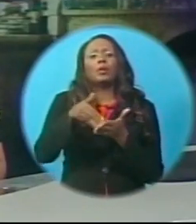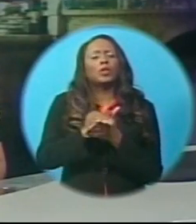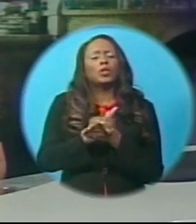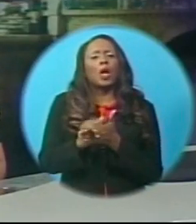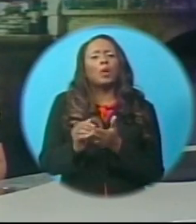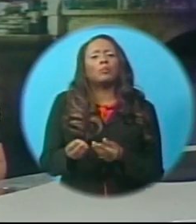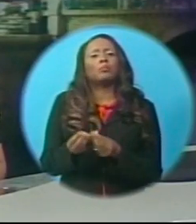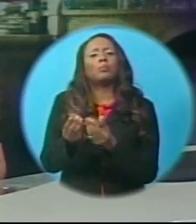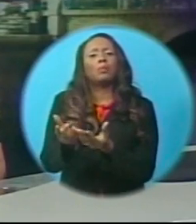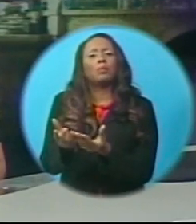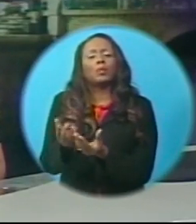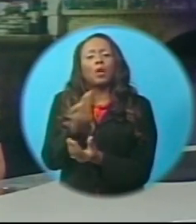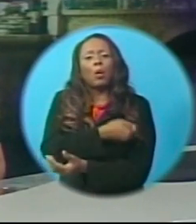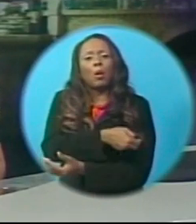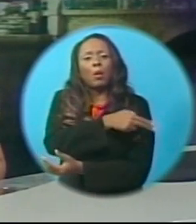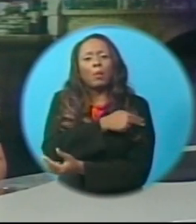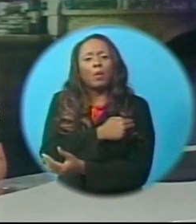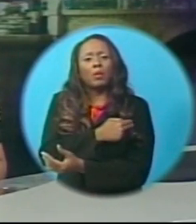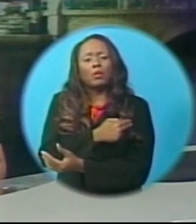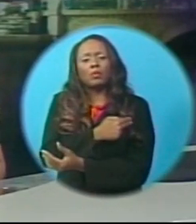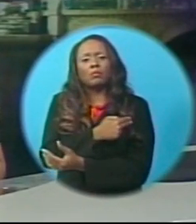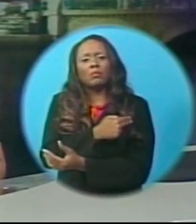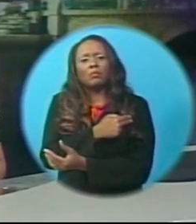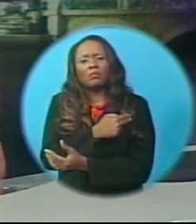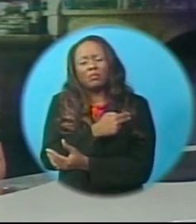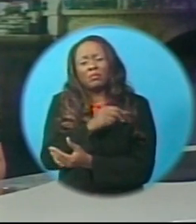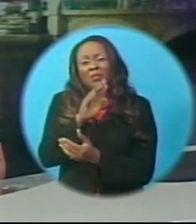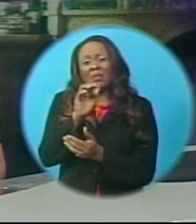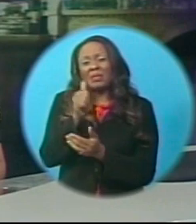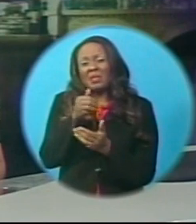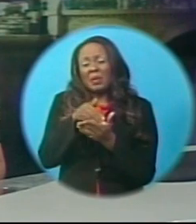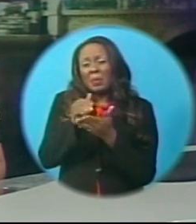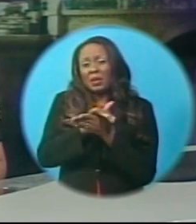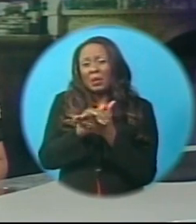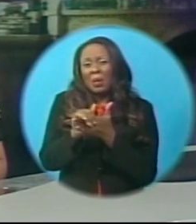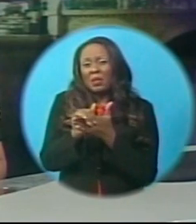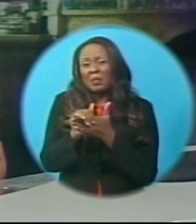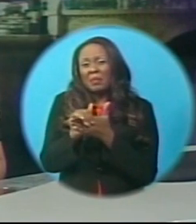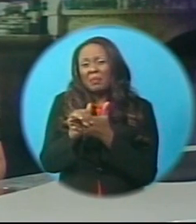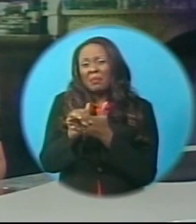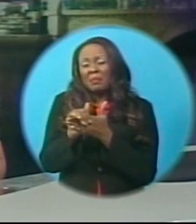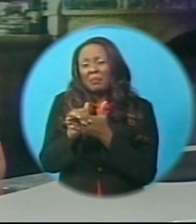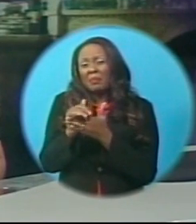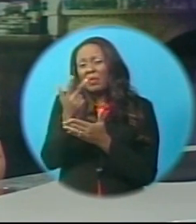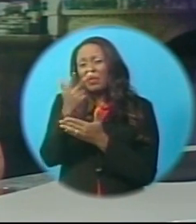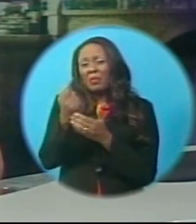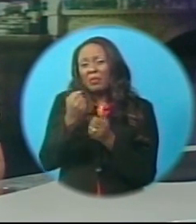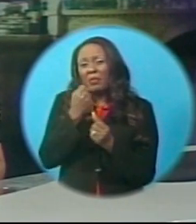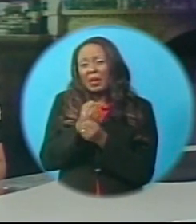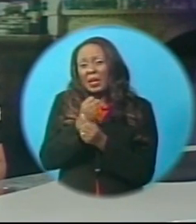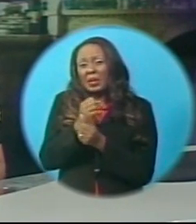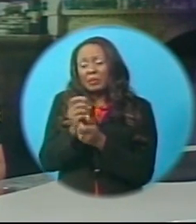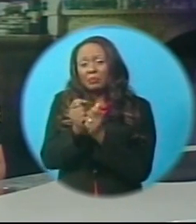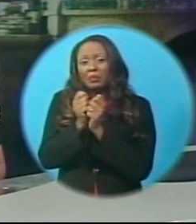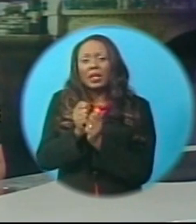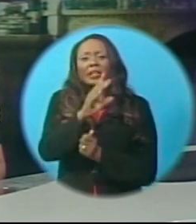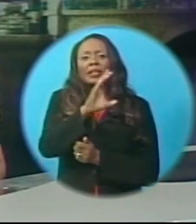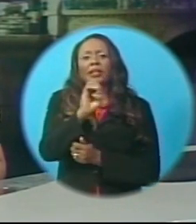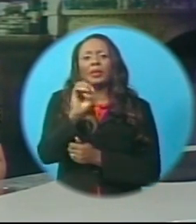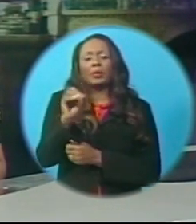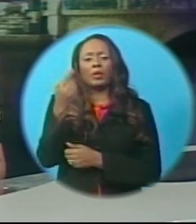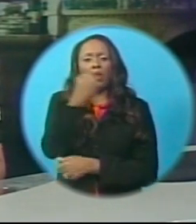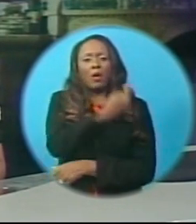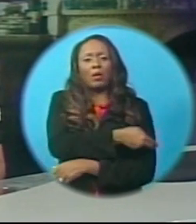million has been donated to the Queen Elizabeth Hospital in just over 3 years. This was announced by the Chief Executive Officer, Dr.